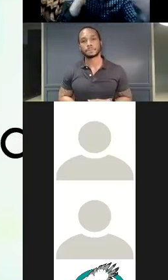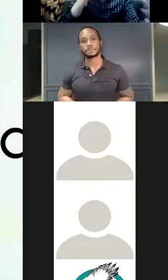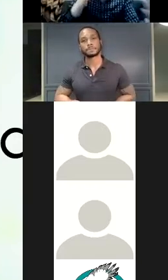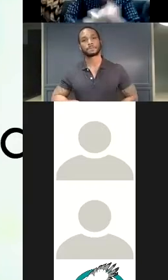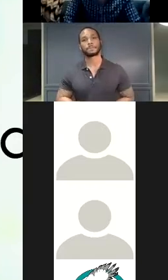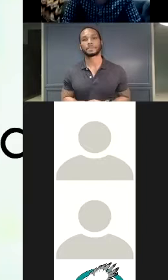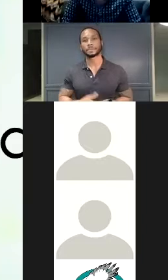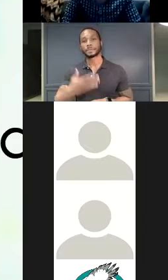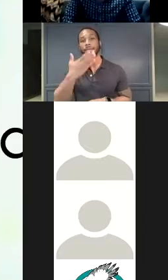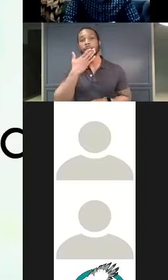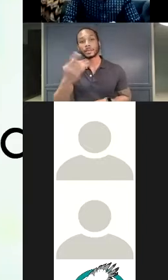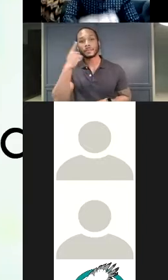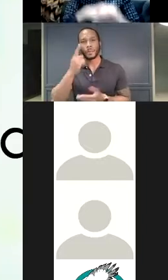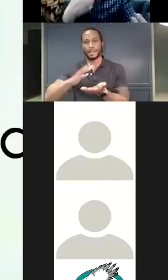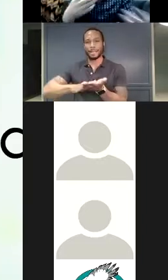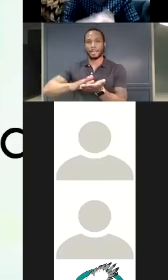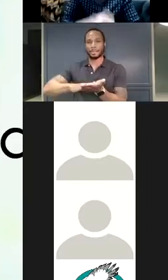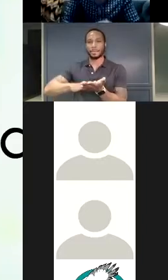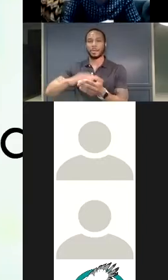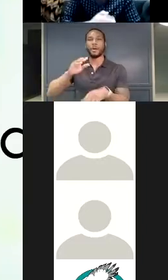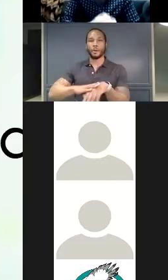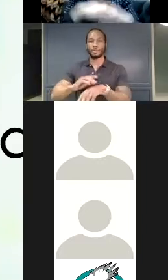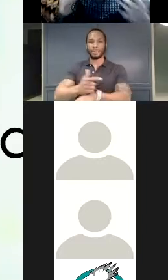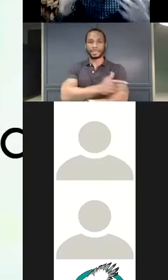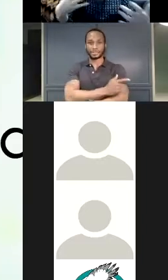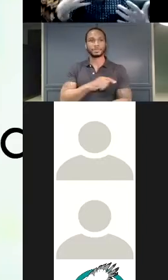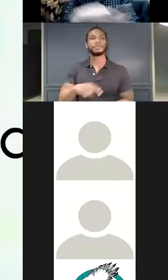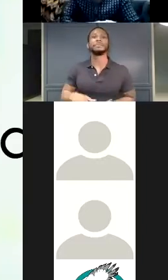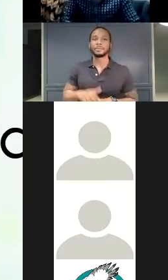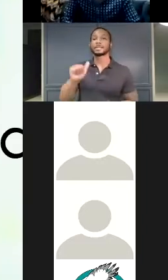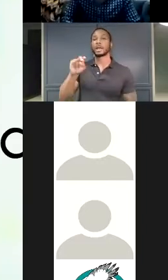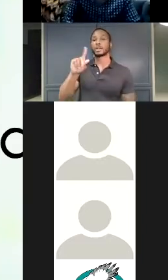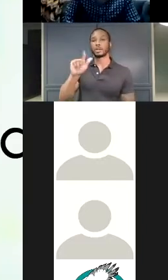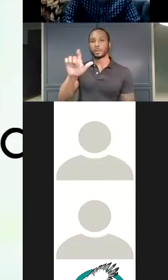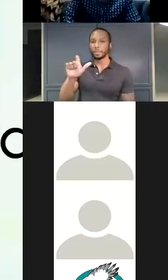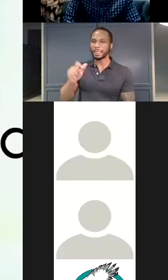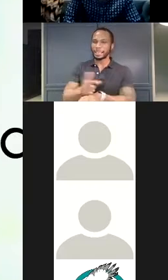Thank you for complimenting me on the lizard. Yes, it is an Anole lizard. That is my name. So yes,